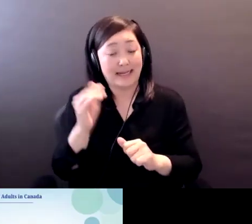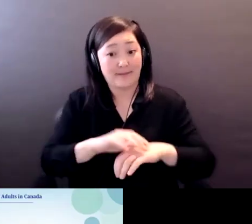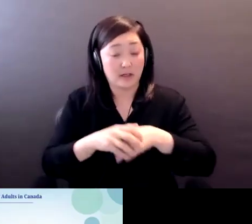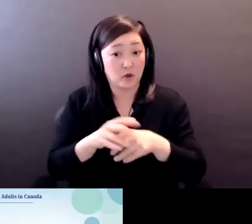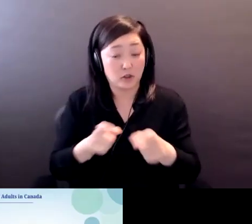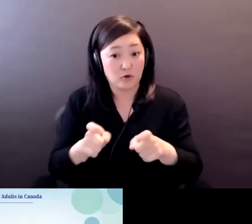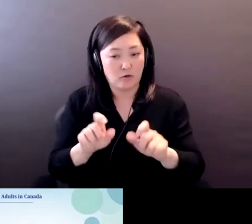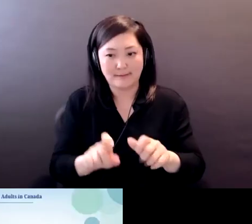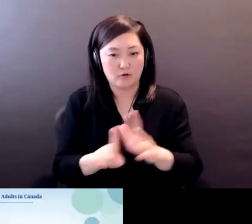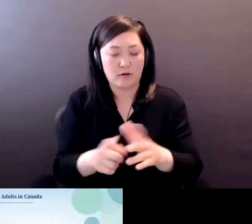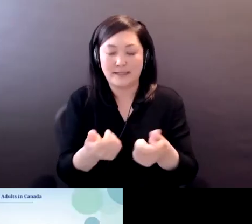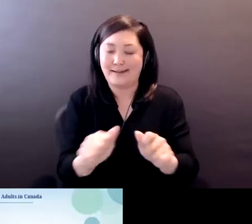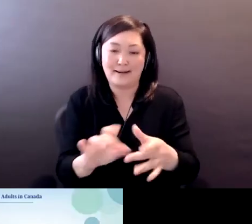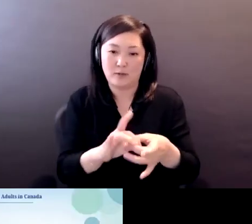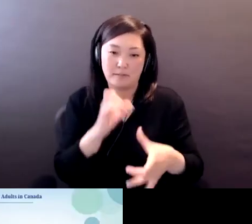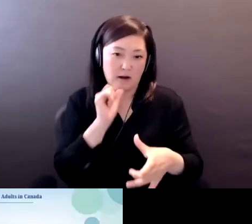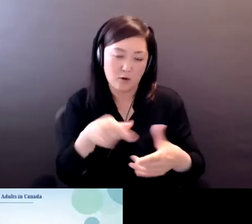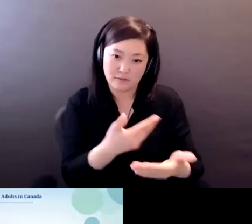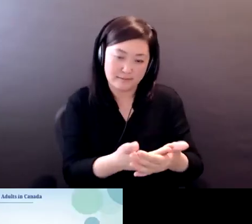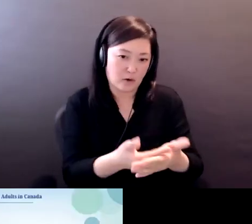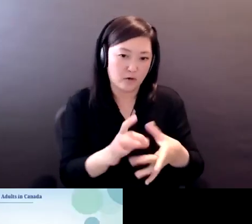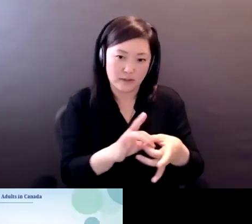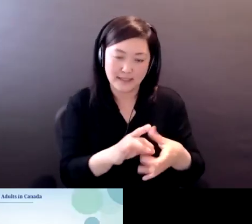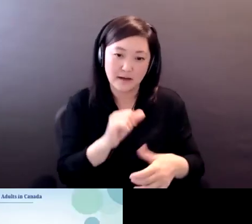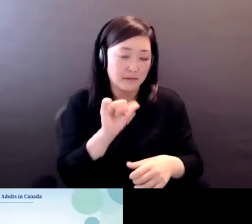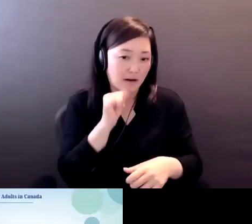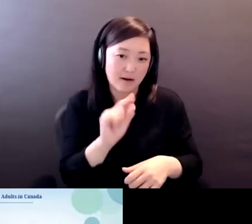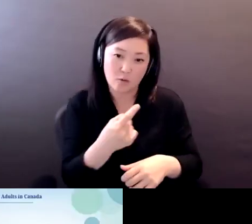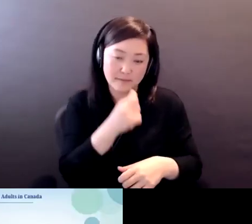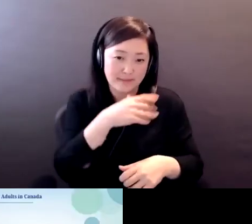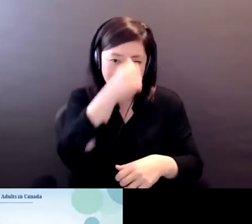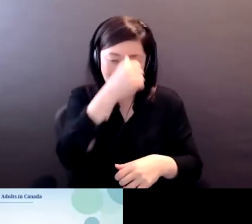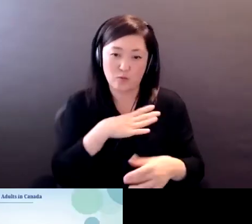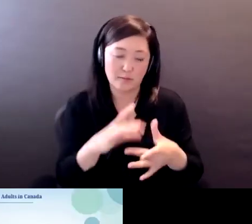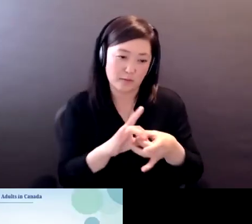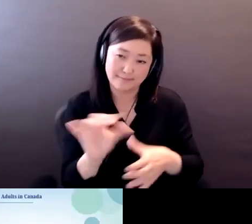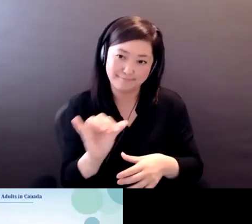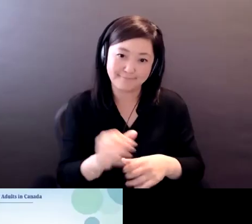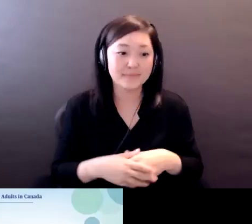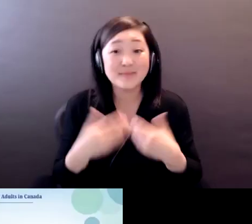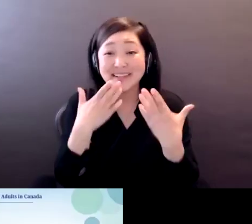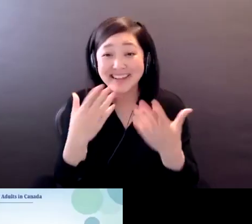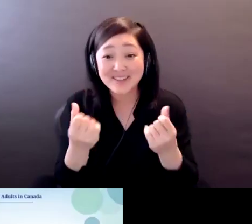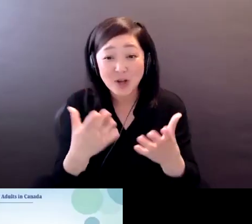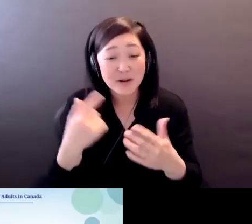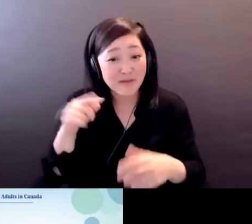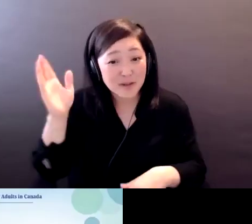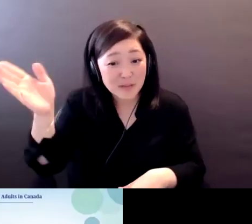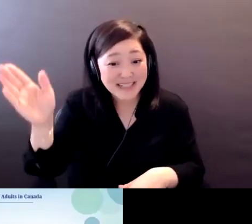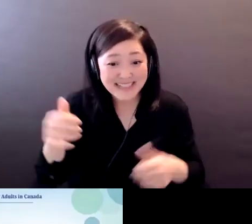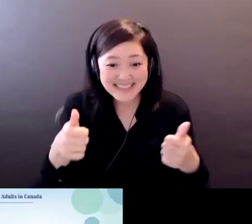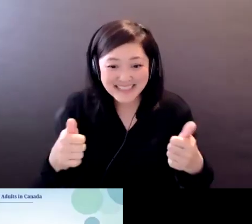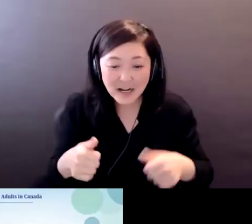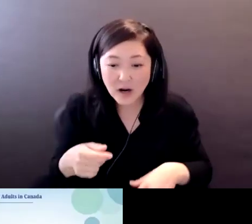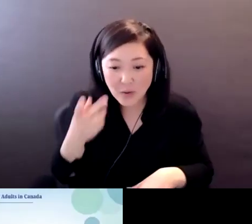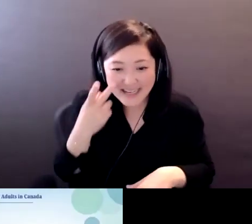those questions on the fly. It was well worth it. And thank you for Oh, this wonderful presentation. you're welcome. I Oh, see